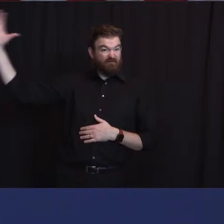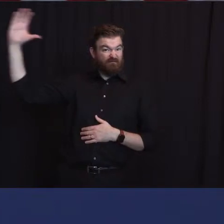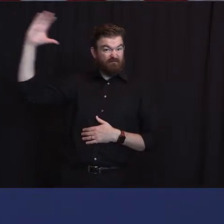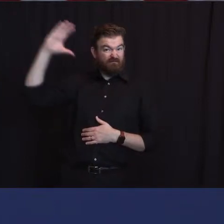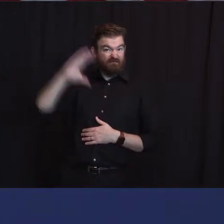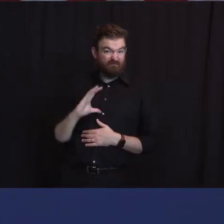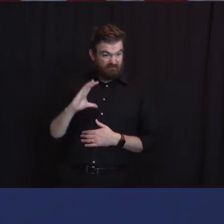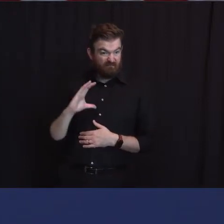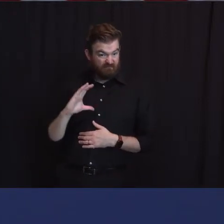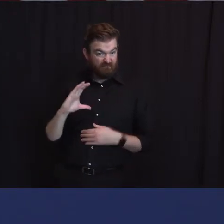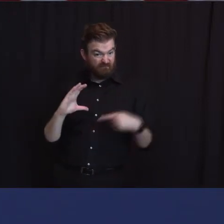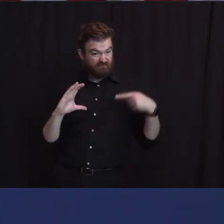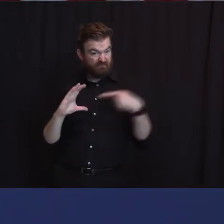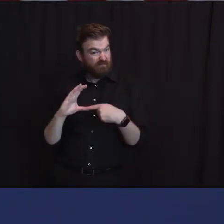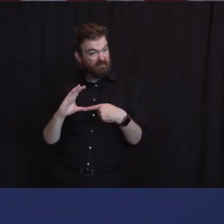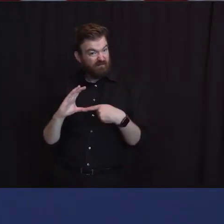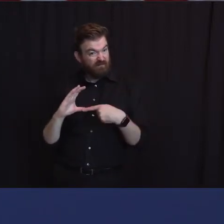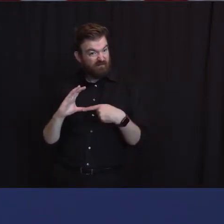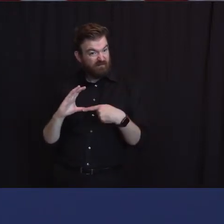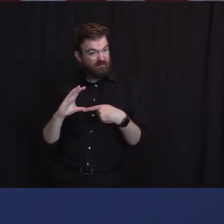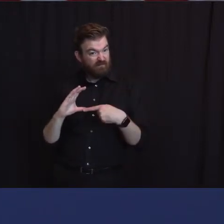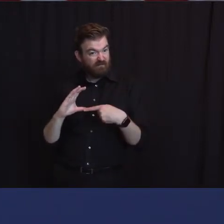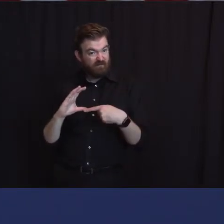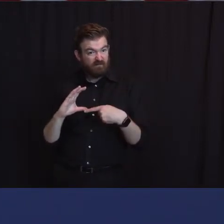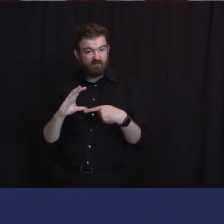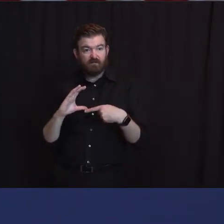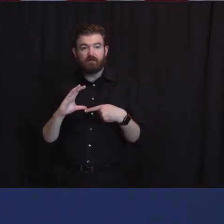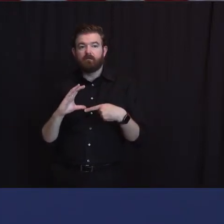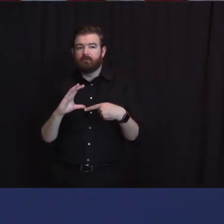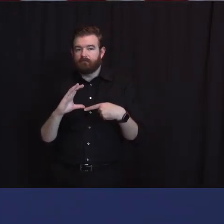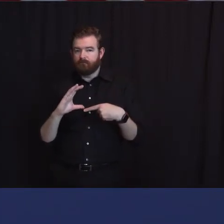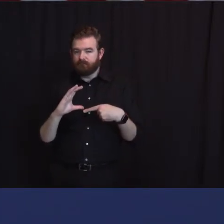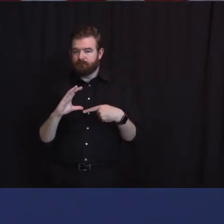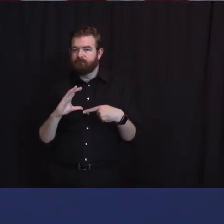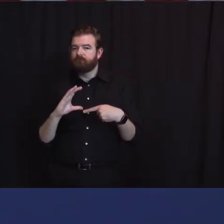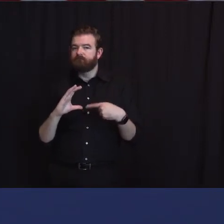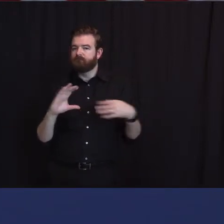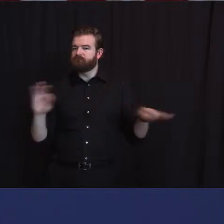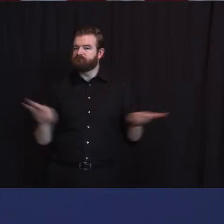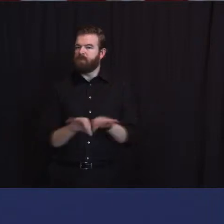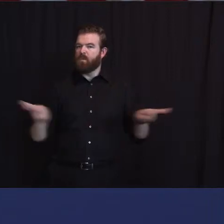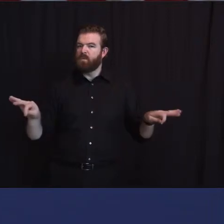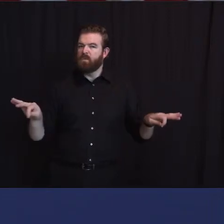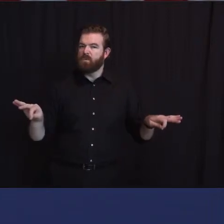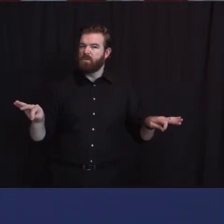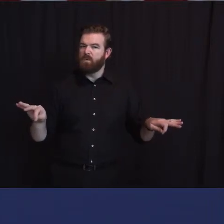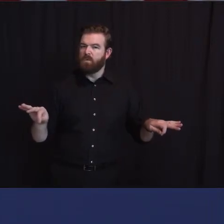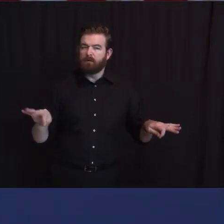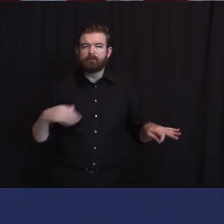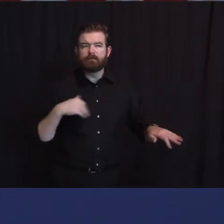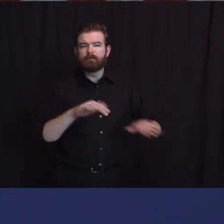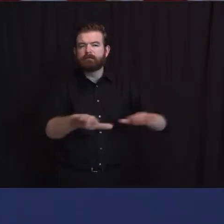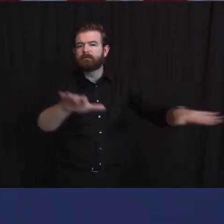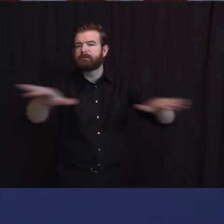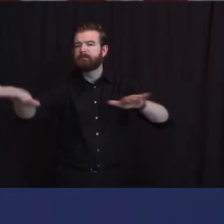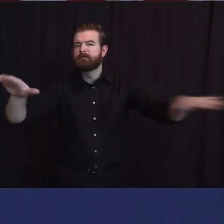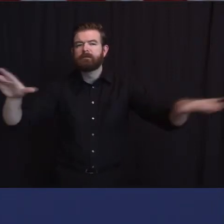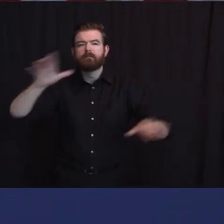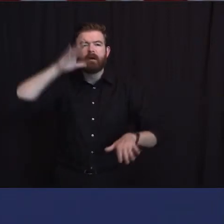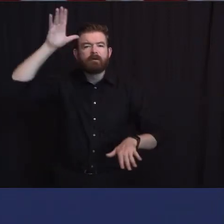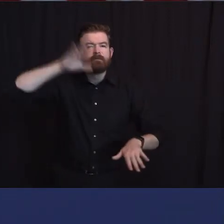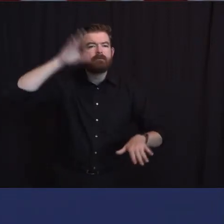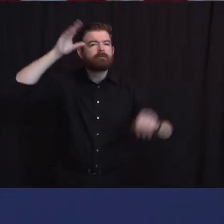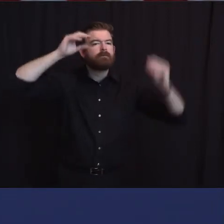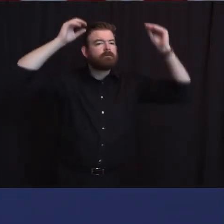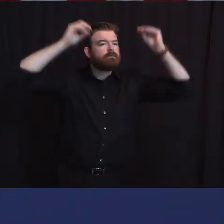this important question. I encourage educators, parents, caregivers, and members of the public to